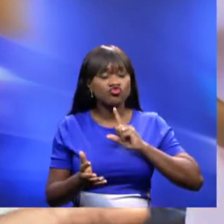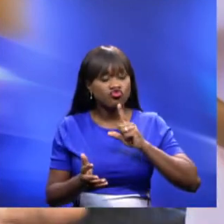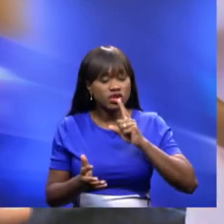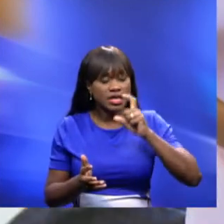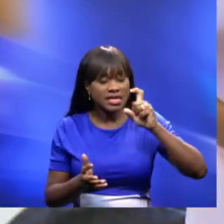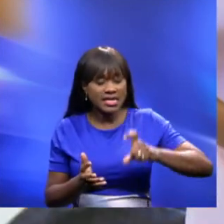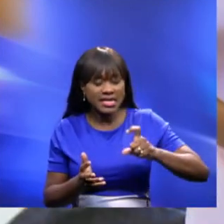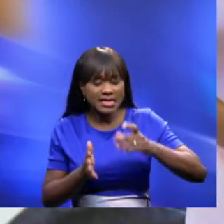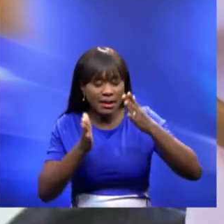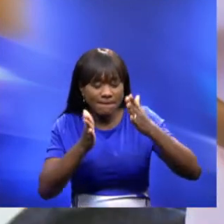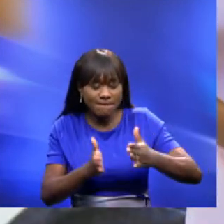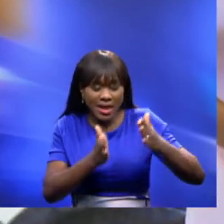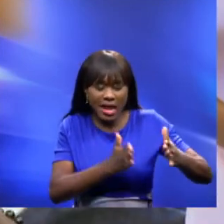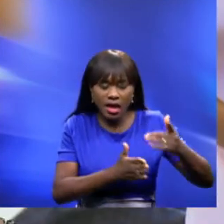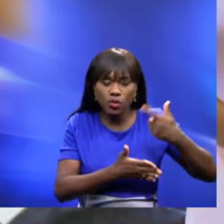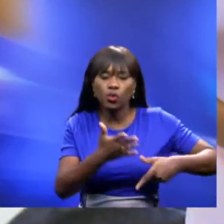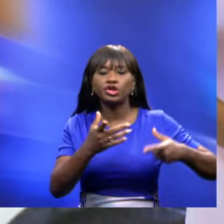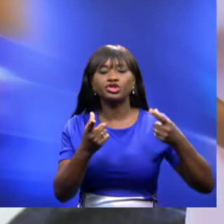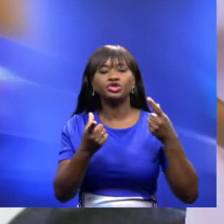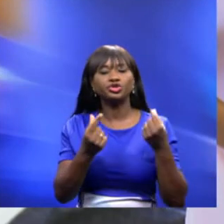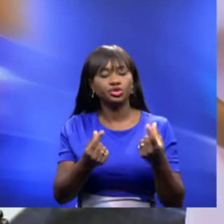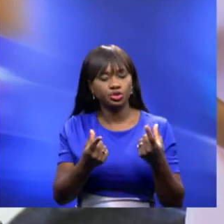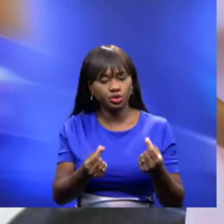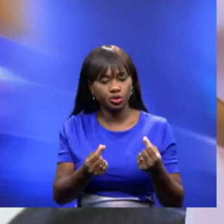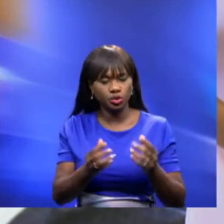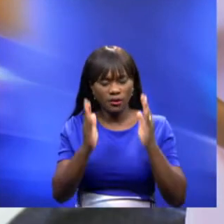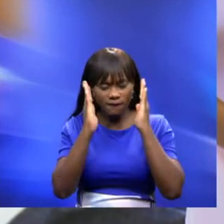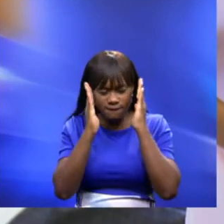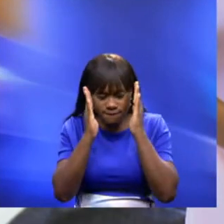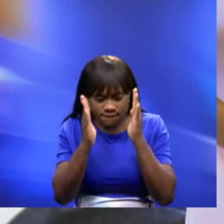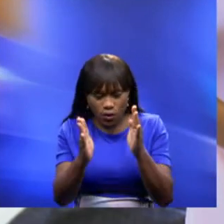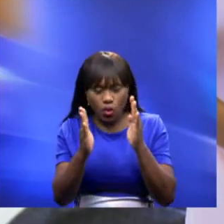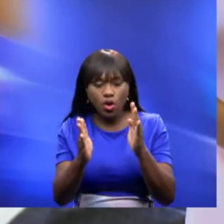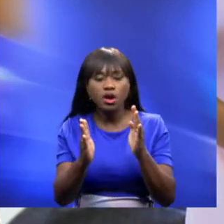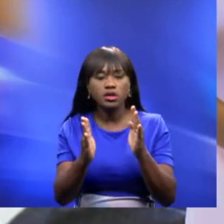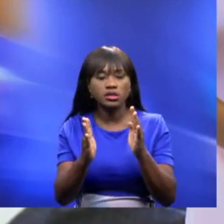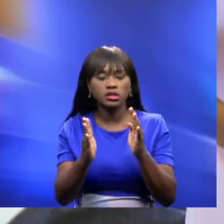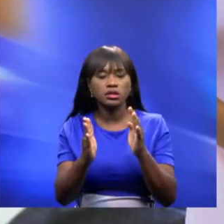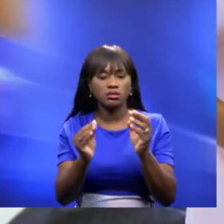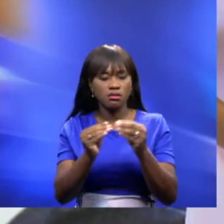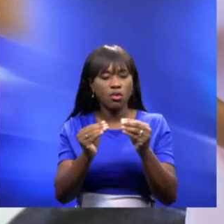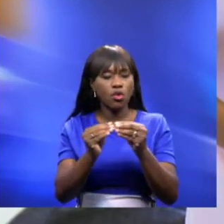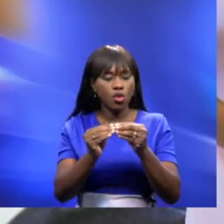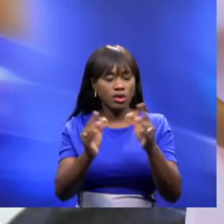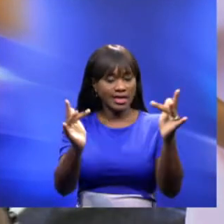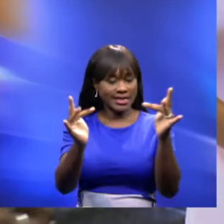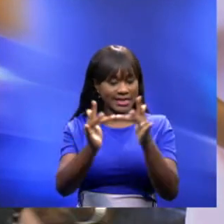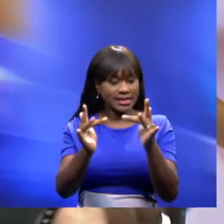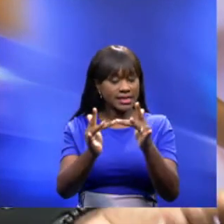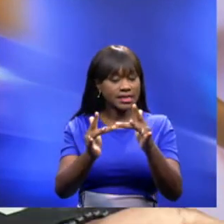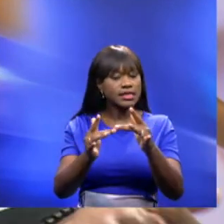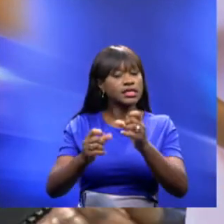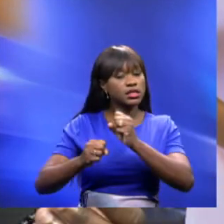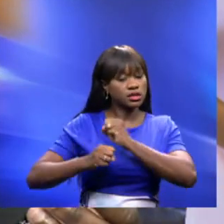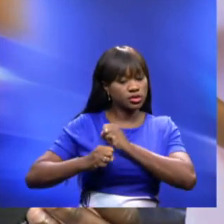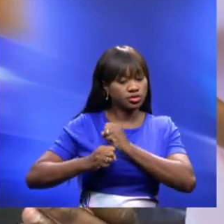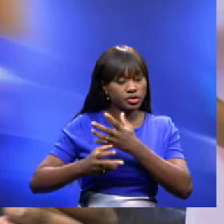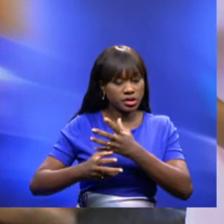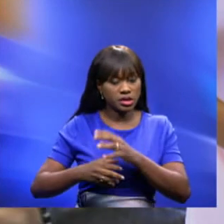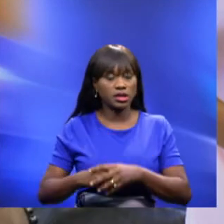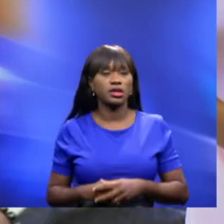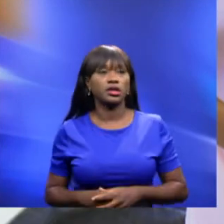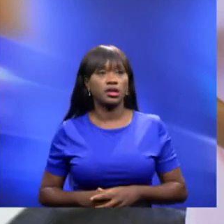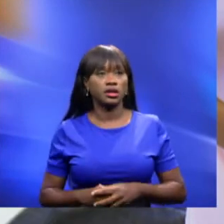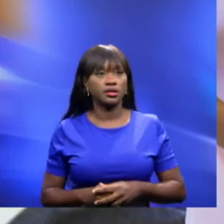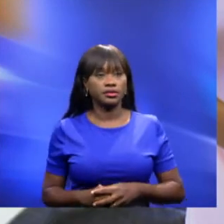plan around what you need to do so that to give that focus and put cybersecurity where it's supposed to be, at the forefront of everything that we do going forward